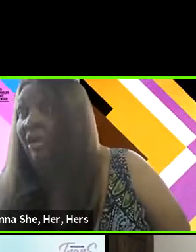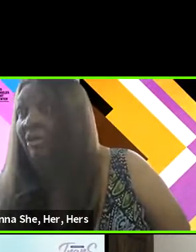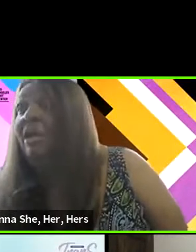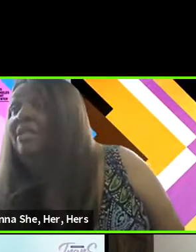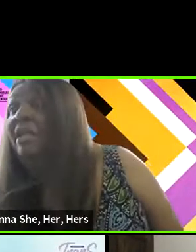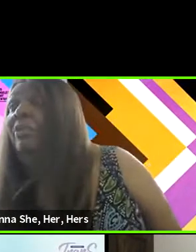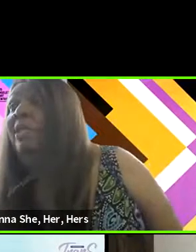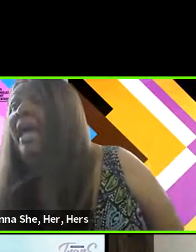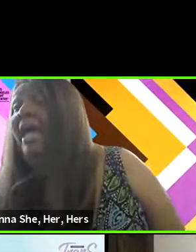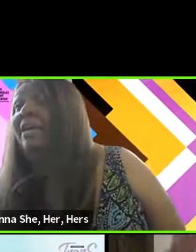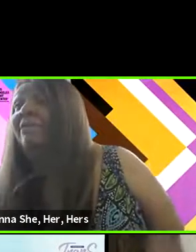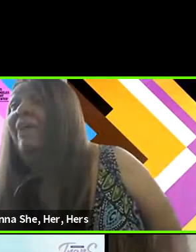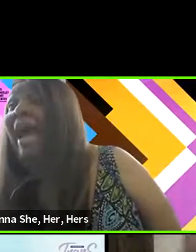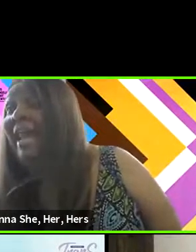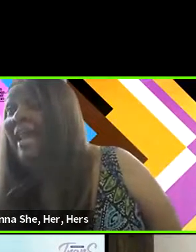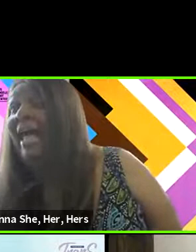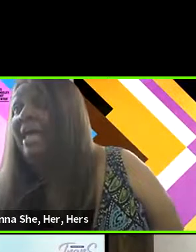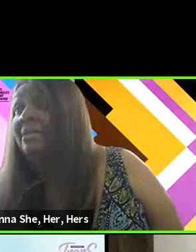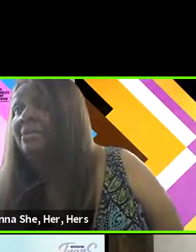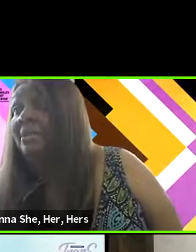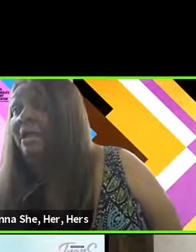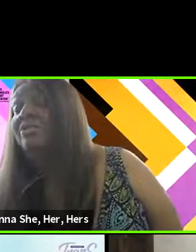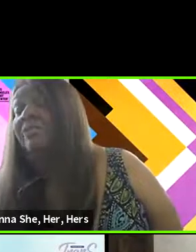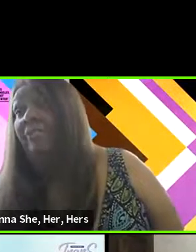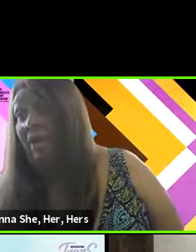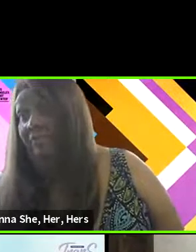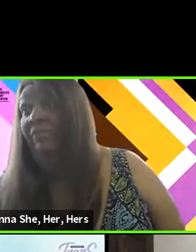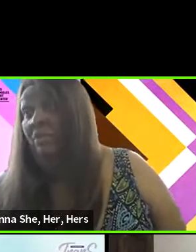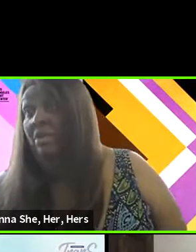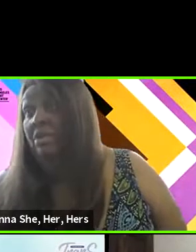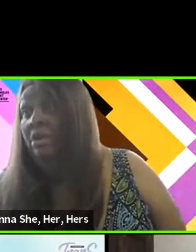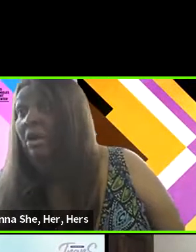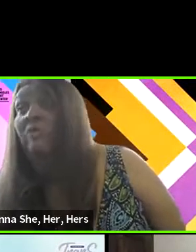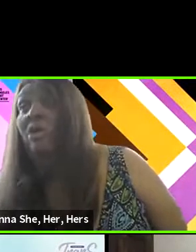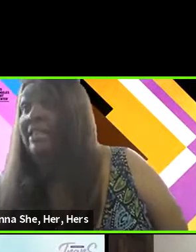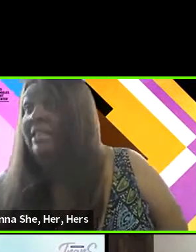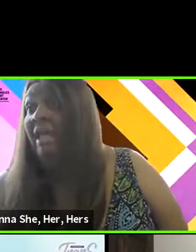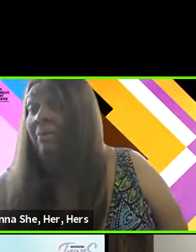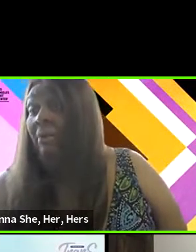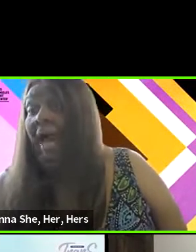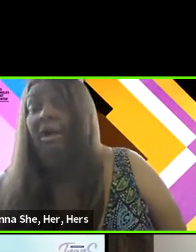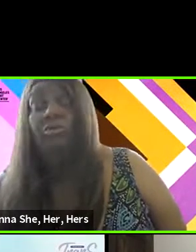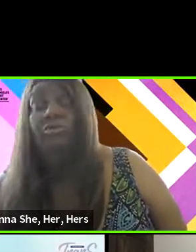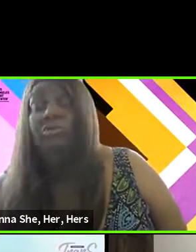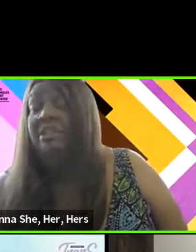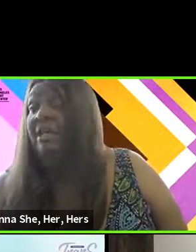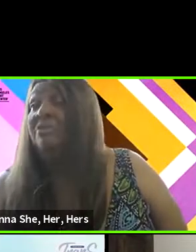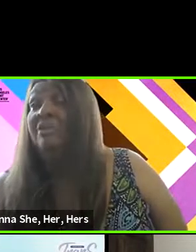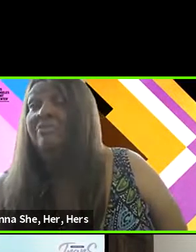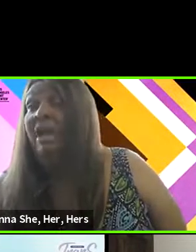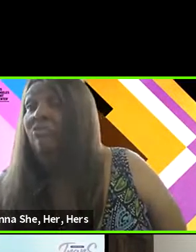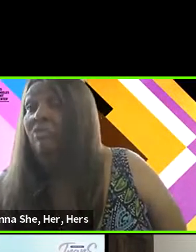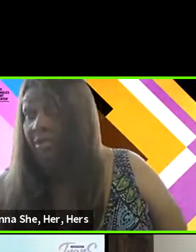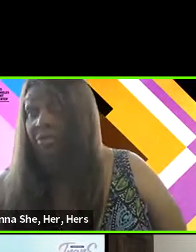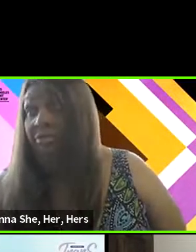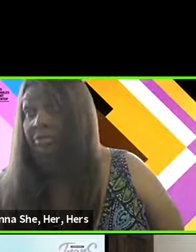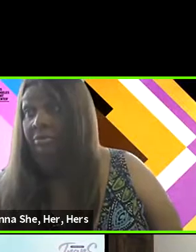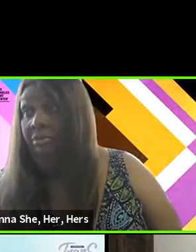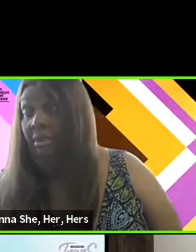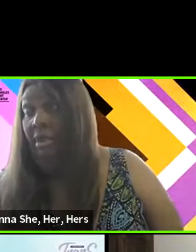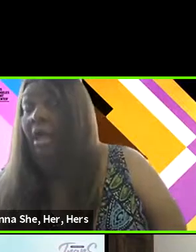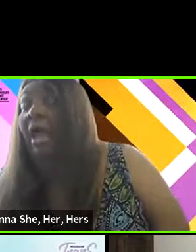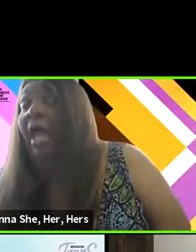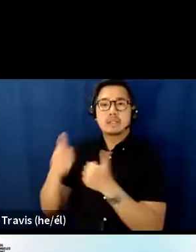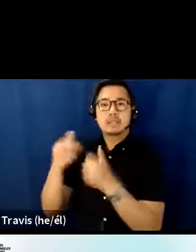sit around, that we have allies to fight for us. For example, I go to executive